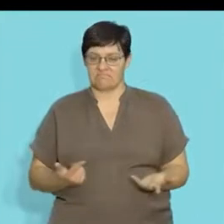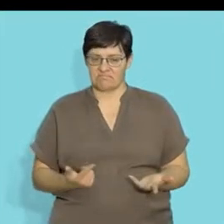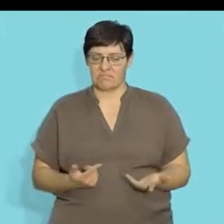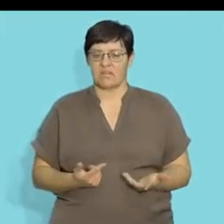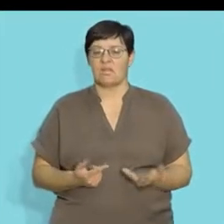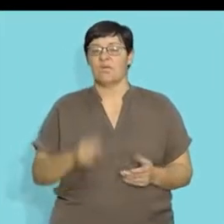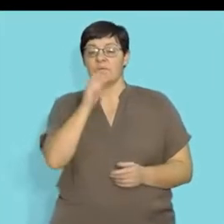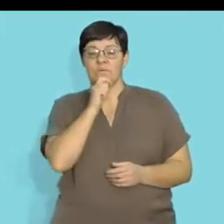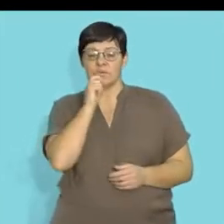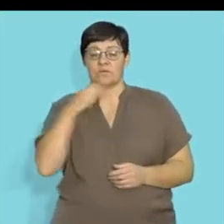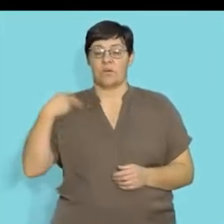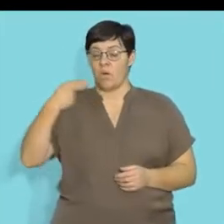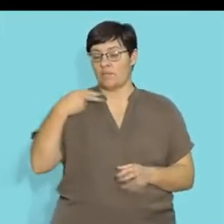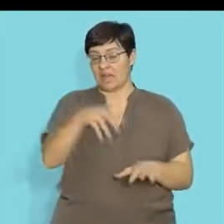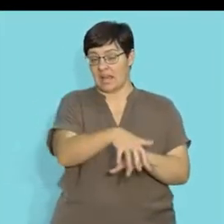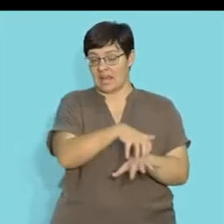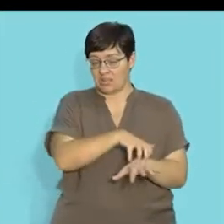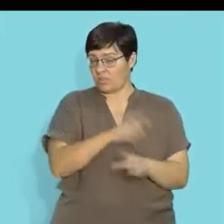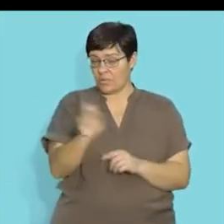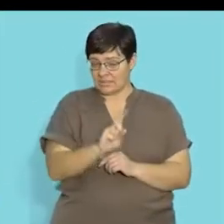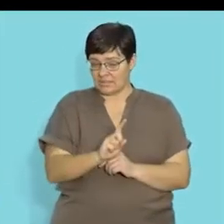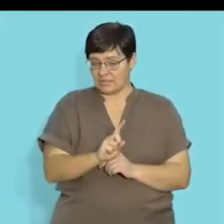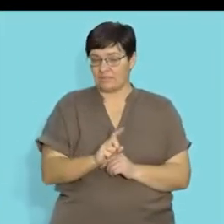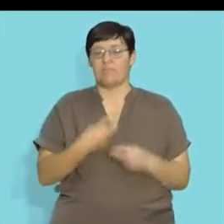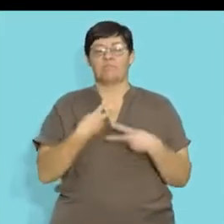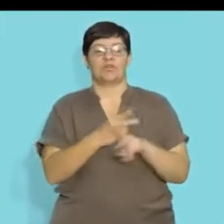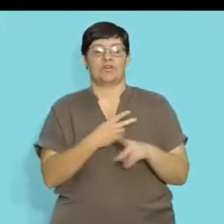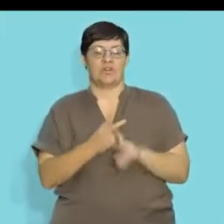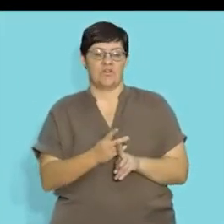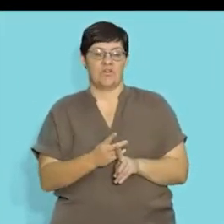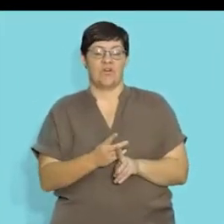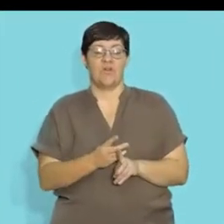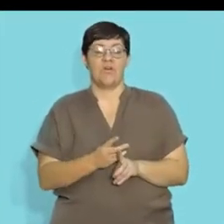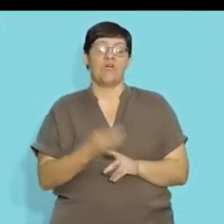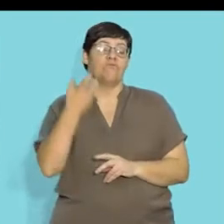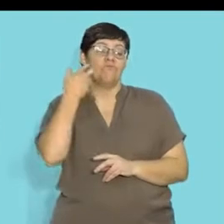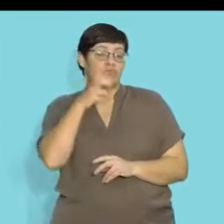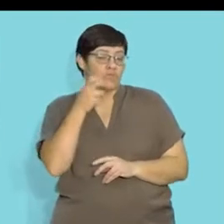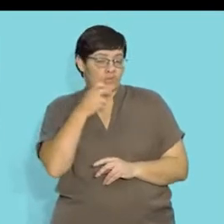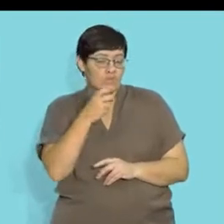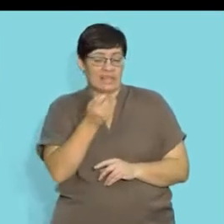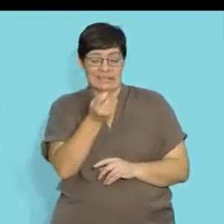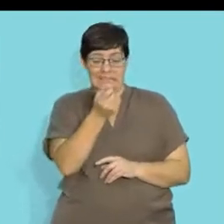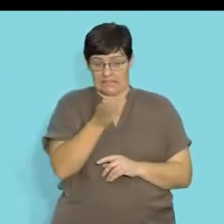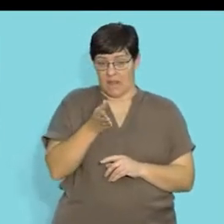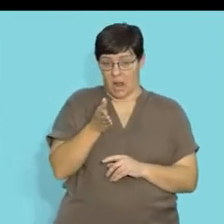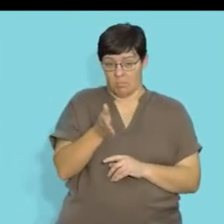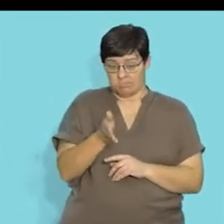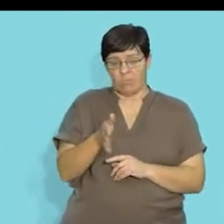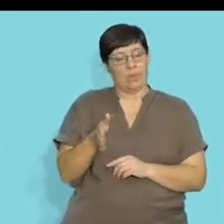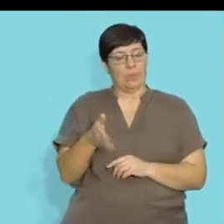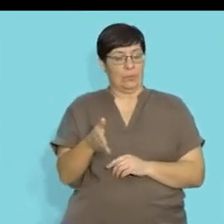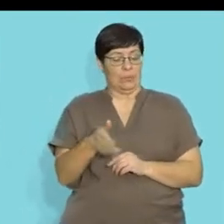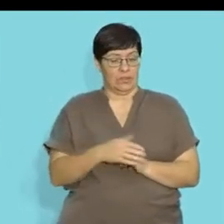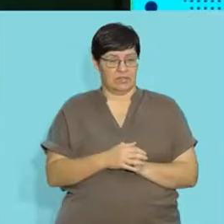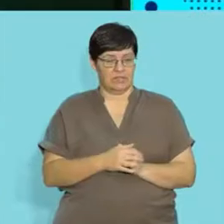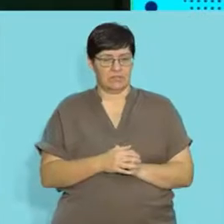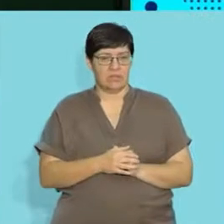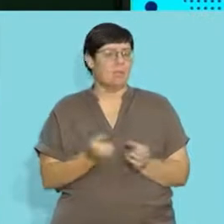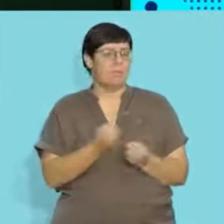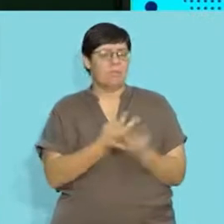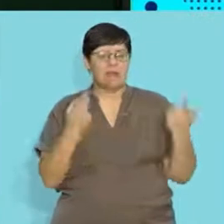Folks, another use of hormones in agriculture would be in the production of seedless fruit. Now, how often have we eaten a fruit